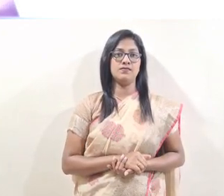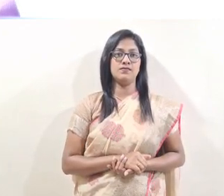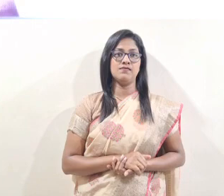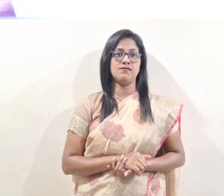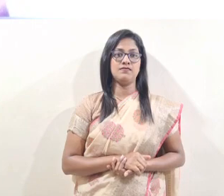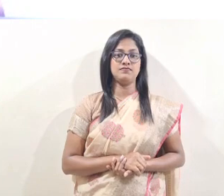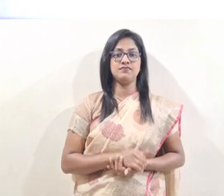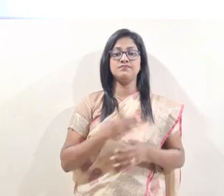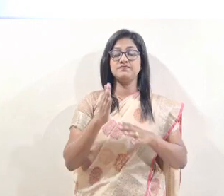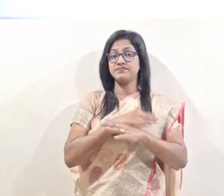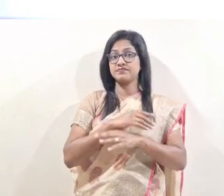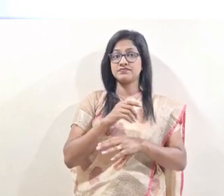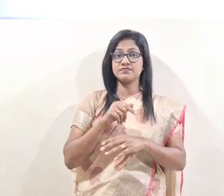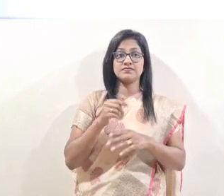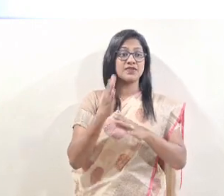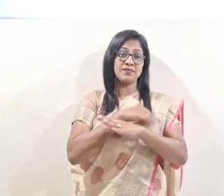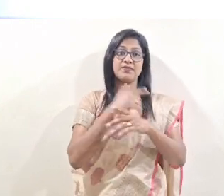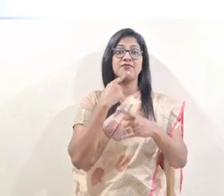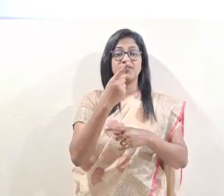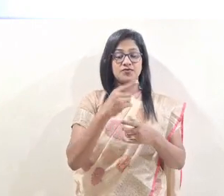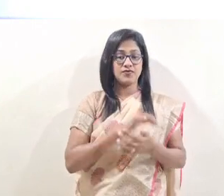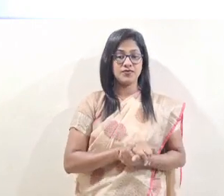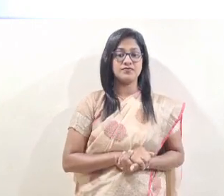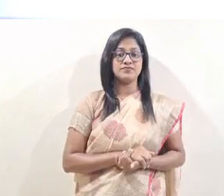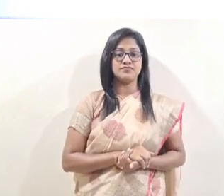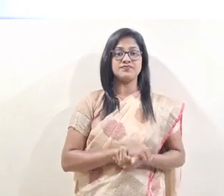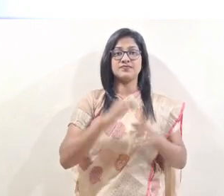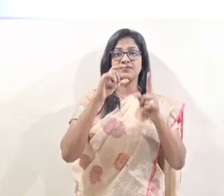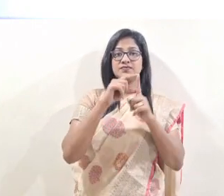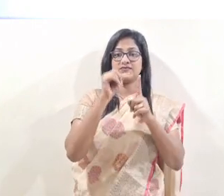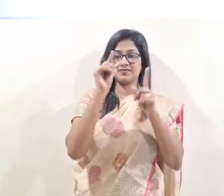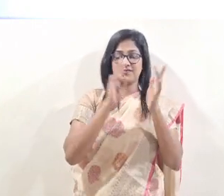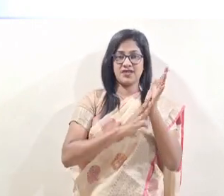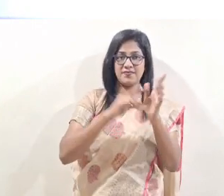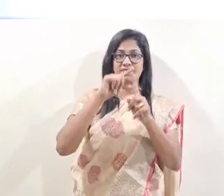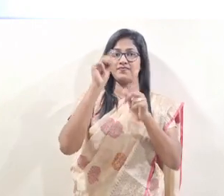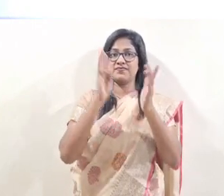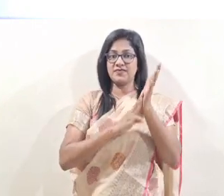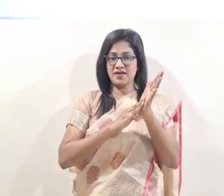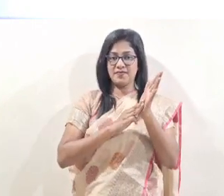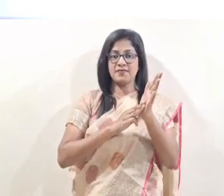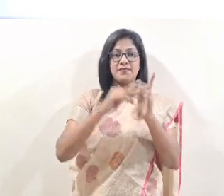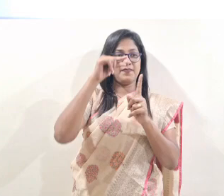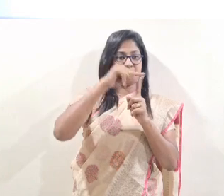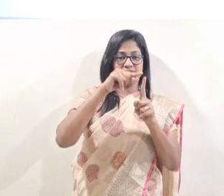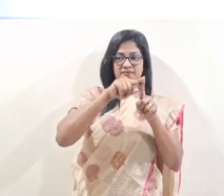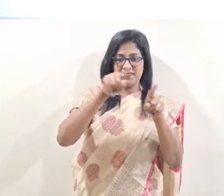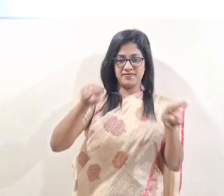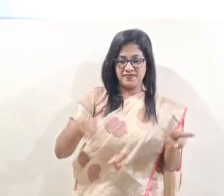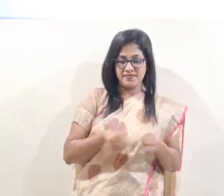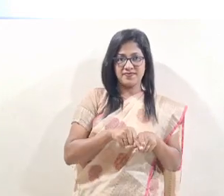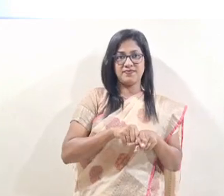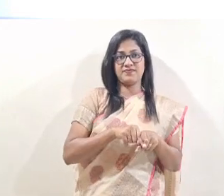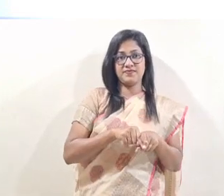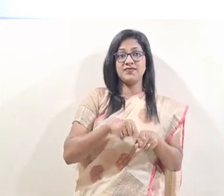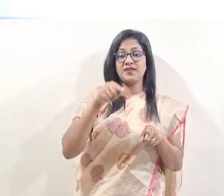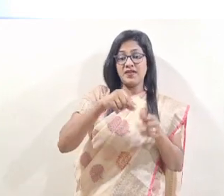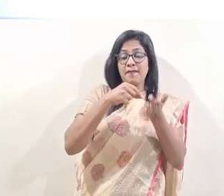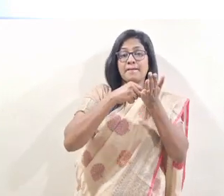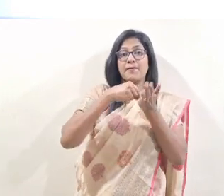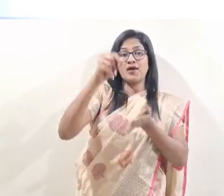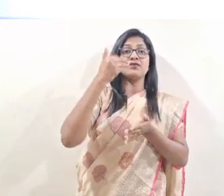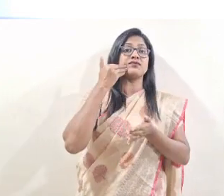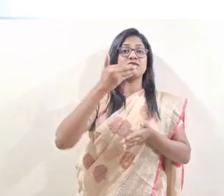as told already, the Dum-Dum Toliganj section was sanctioned in